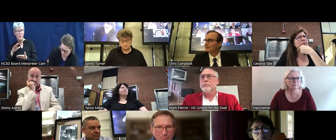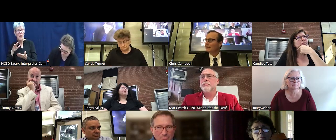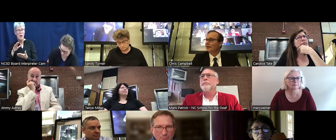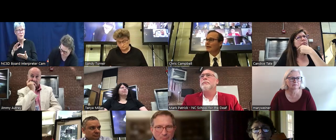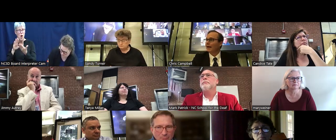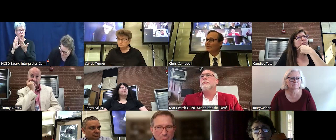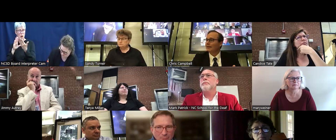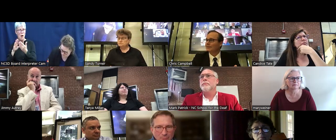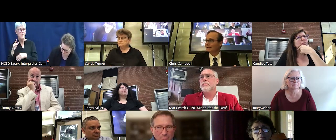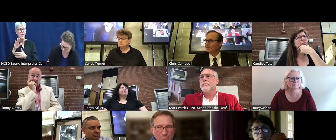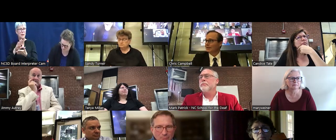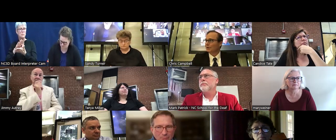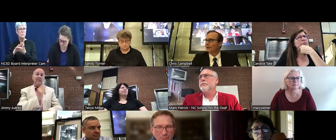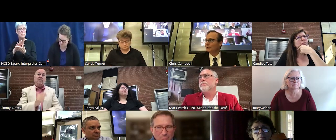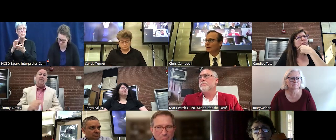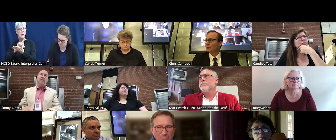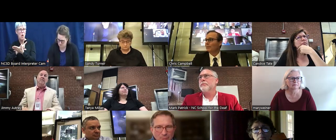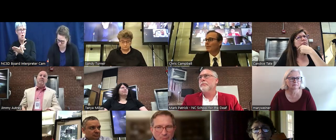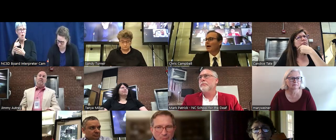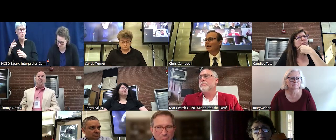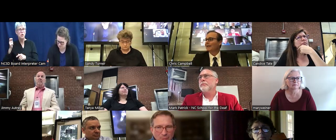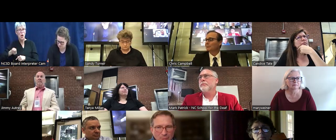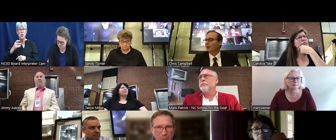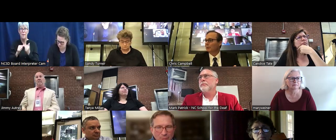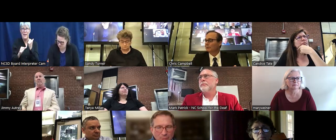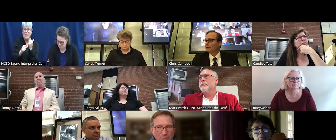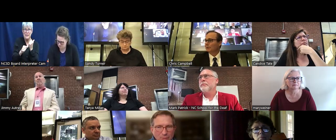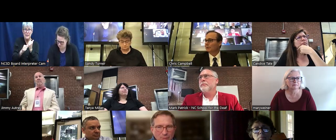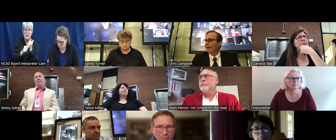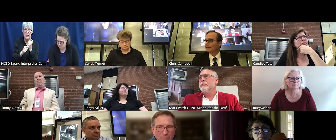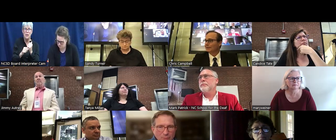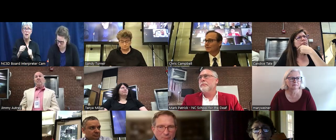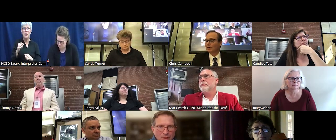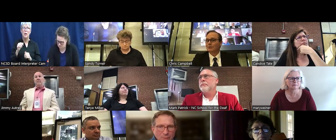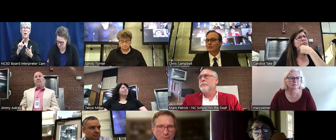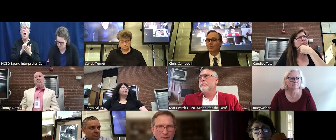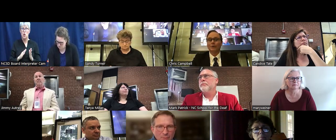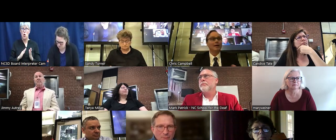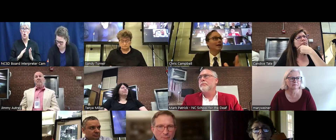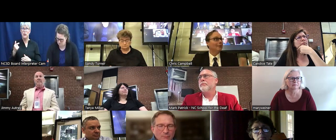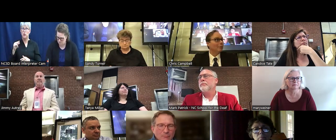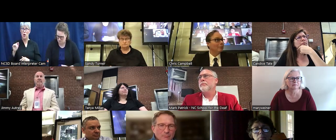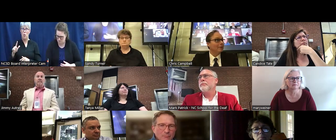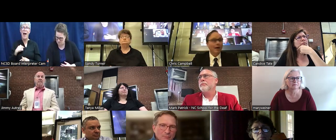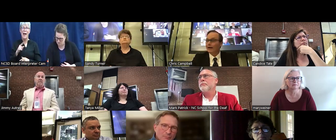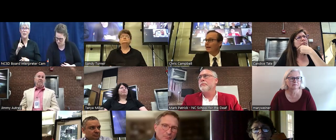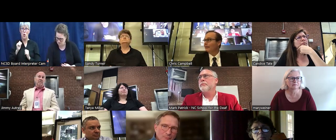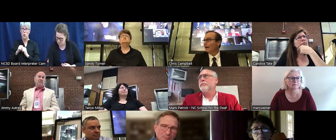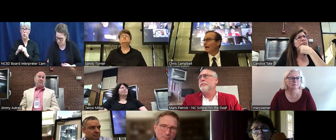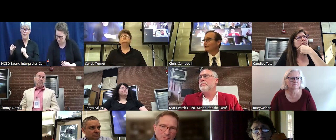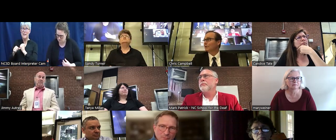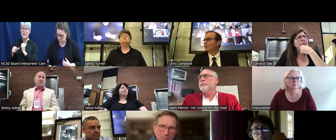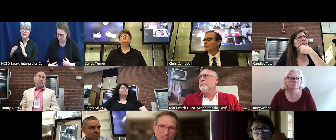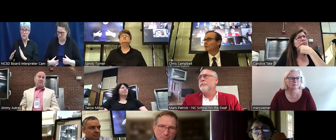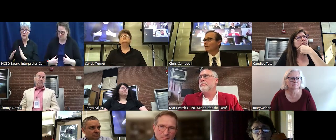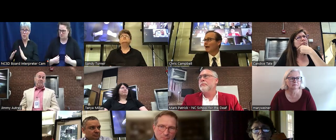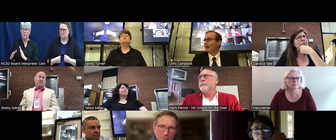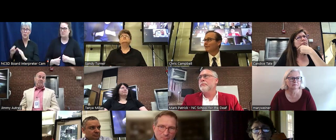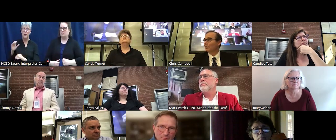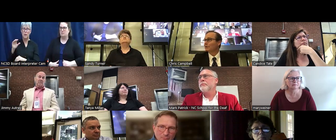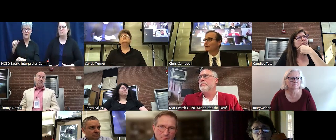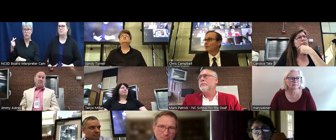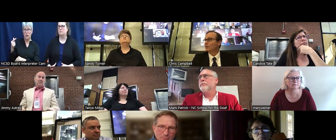office and an Assistant Attorney General. I spoke to that Assistant Attorney General. He will be ready after